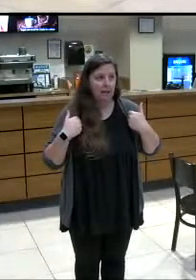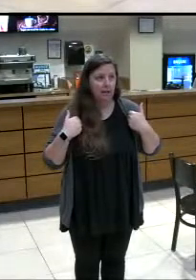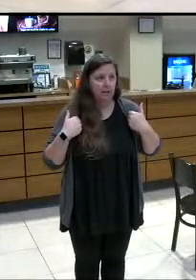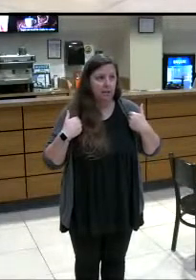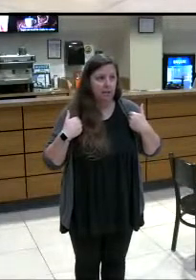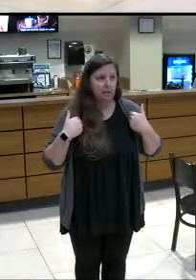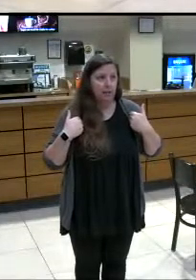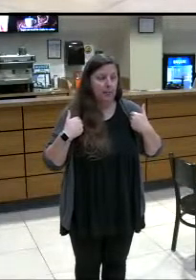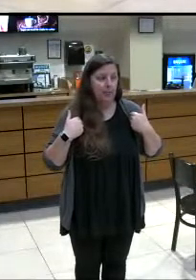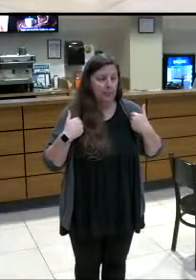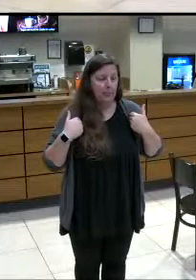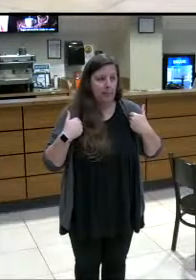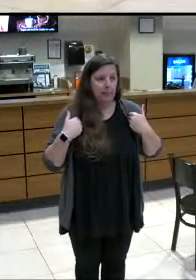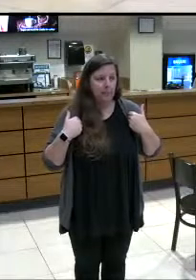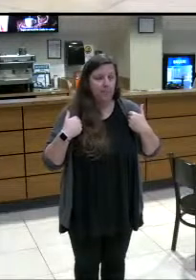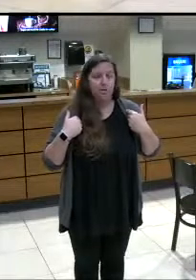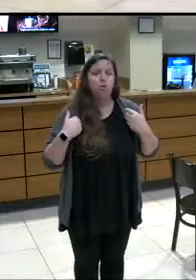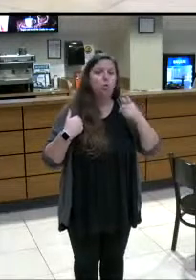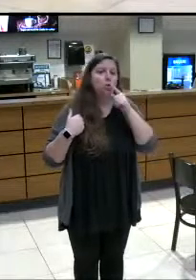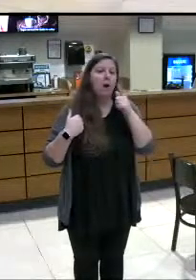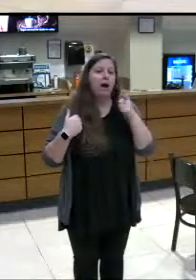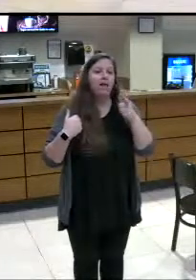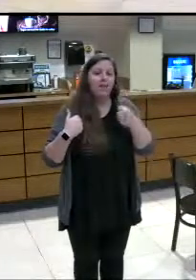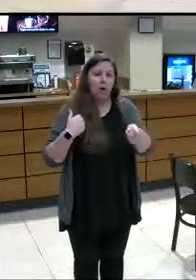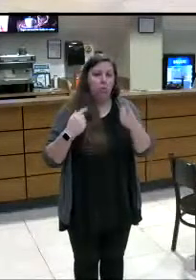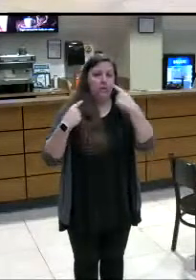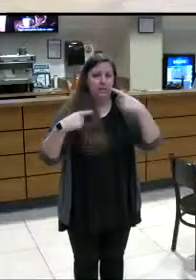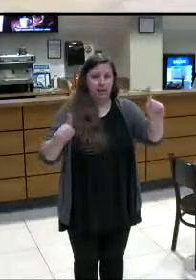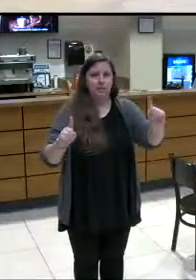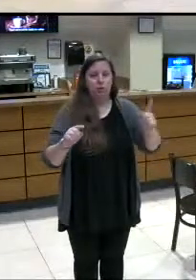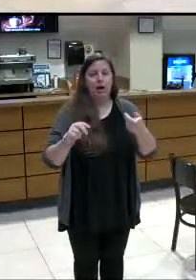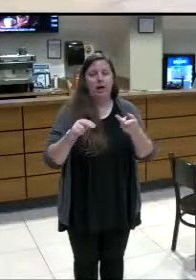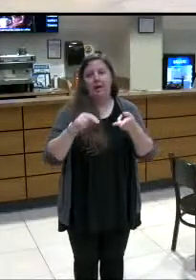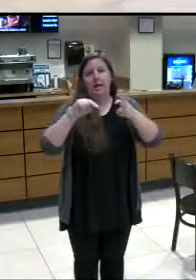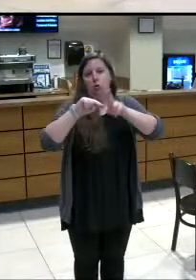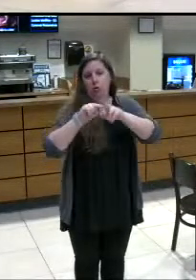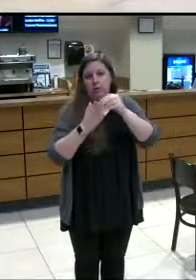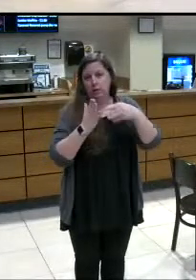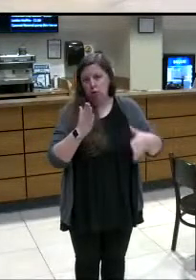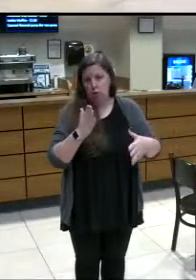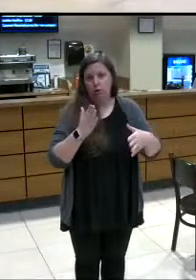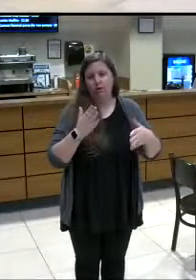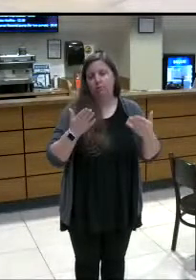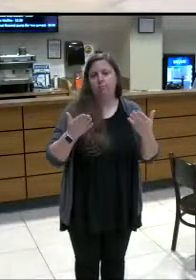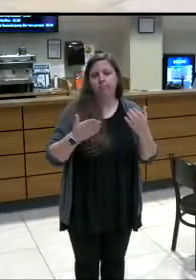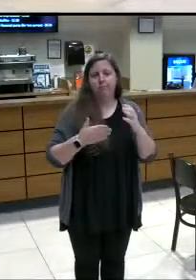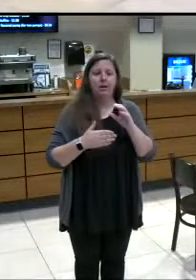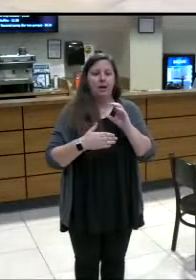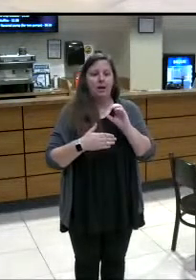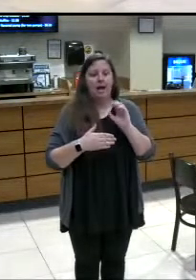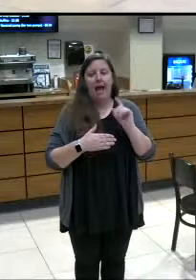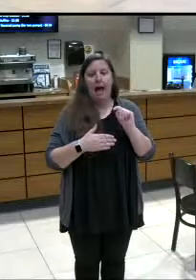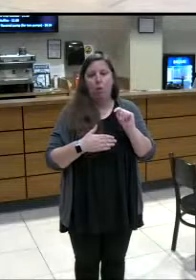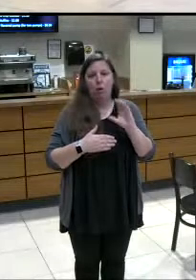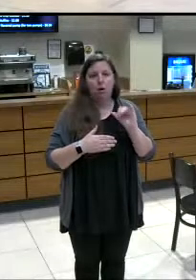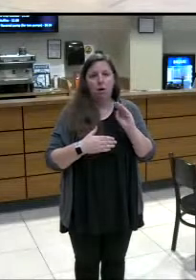in their classroom. So it's one thing to say, hey, I want to be on the selection committee, but we wanted people that were knowledgeable and versed